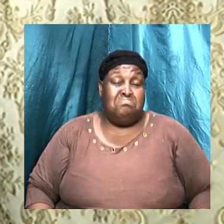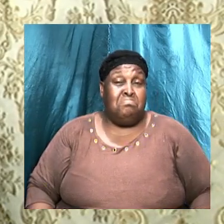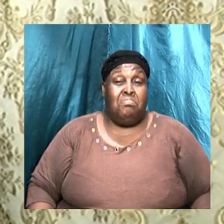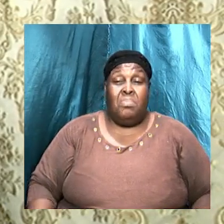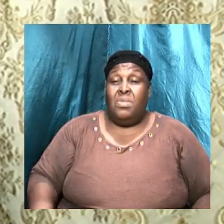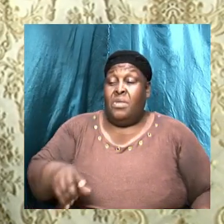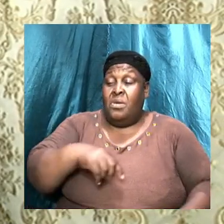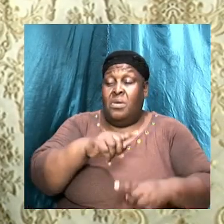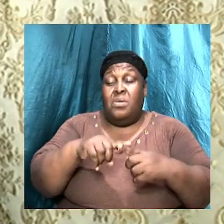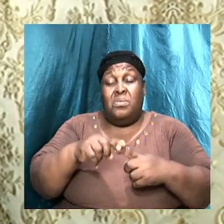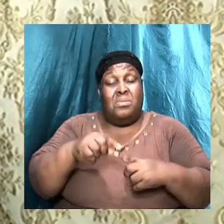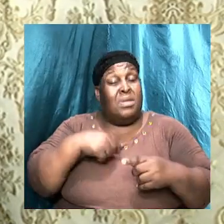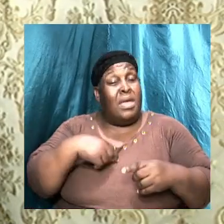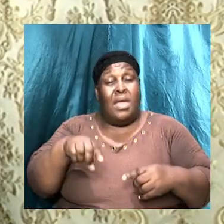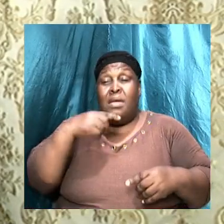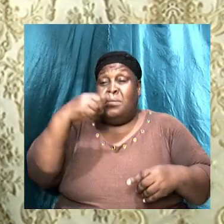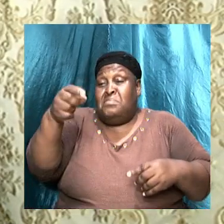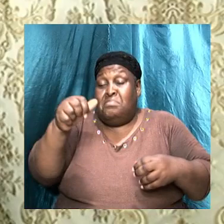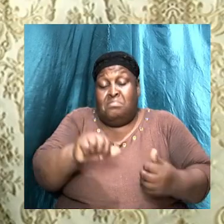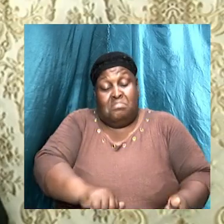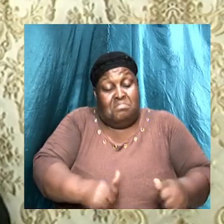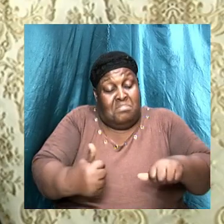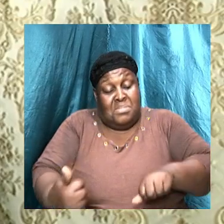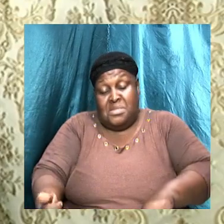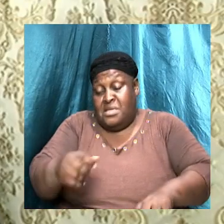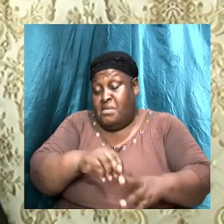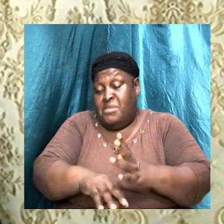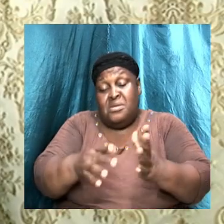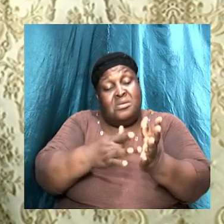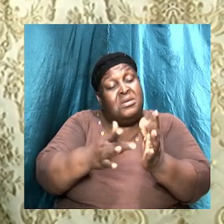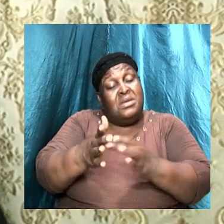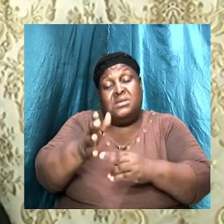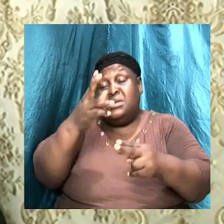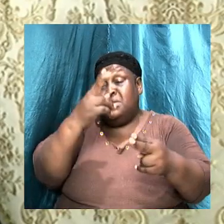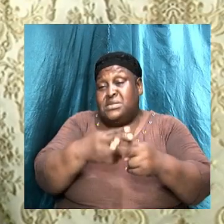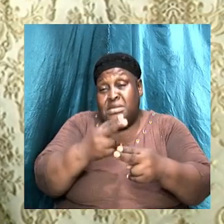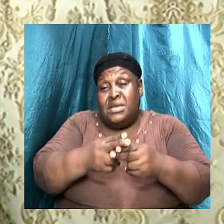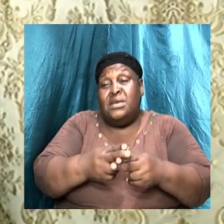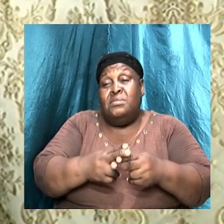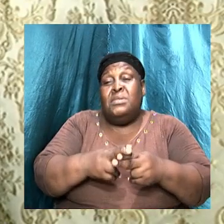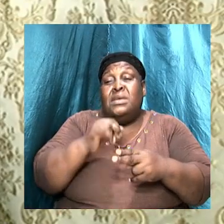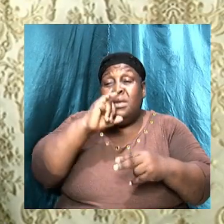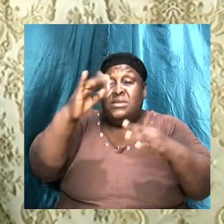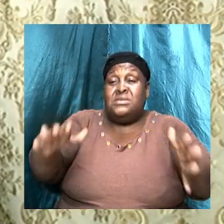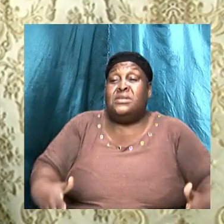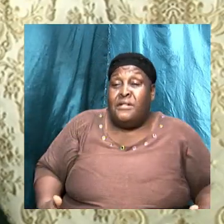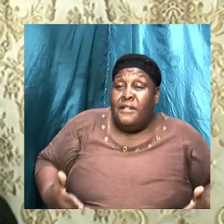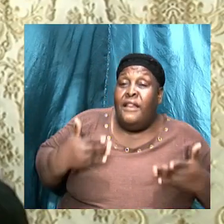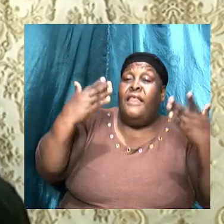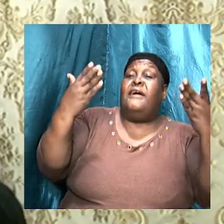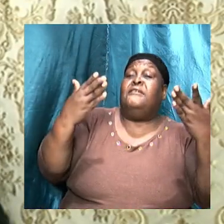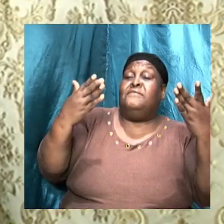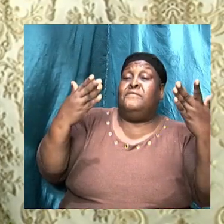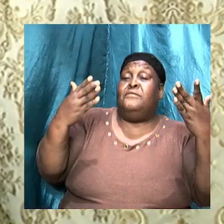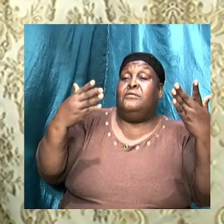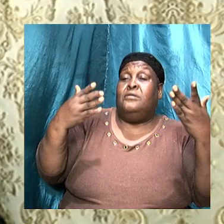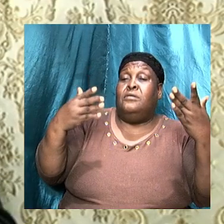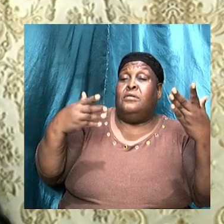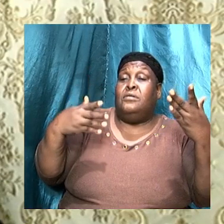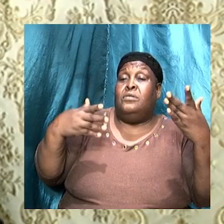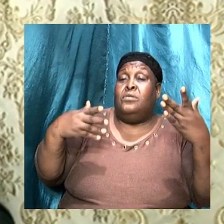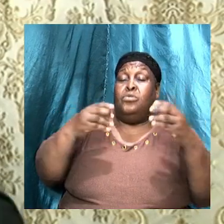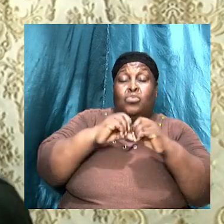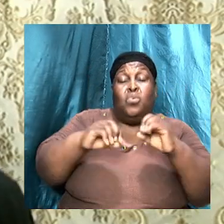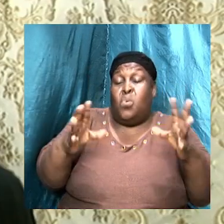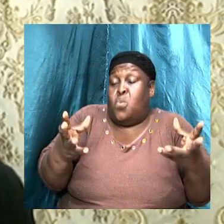mentioning baptism in Jesus name. This that I am telling you about is life. I don't want to wake up in